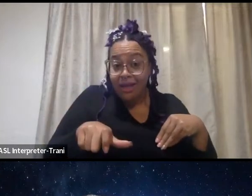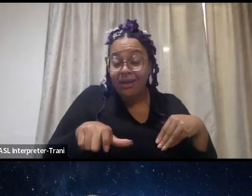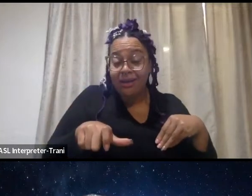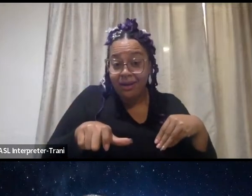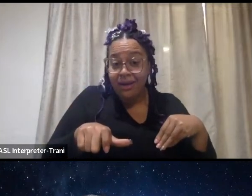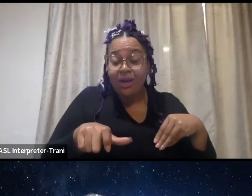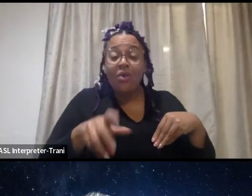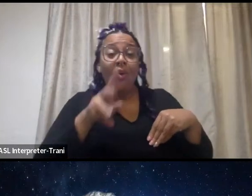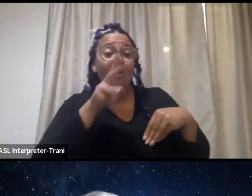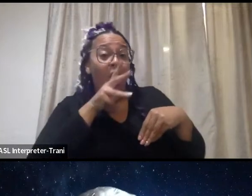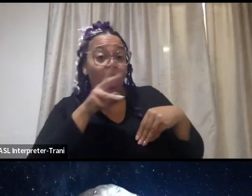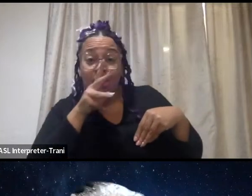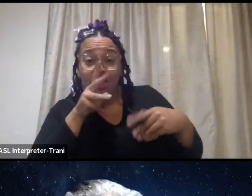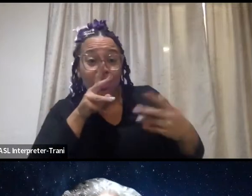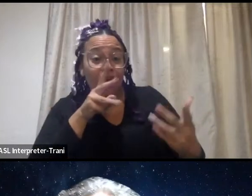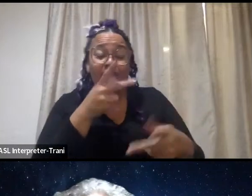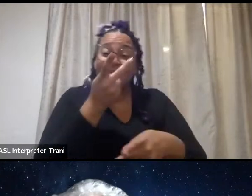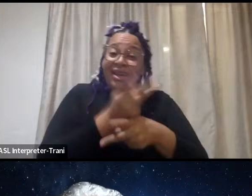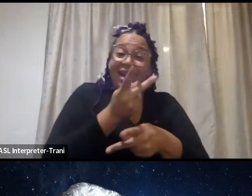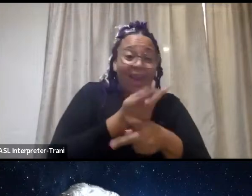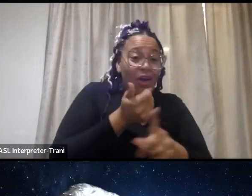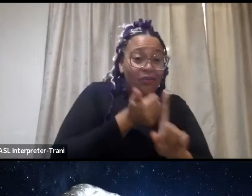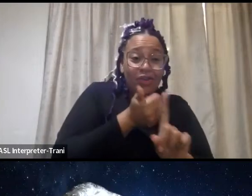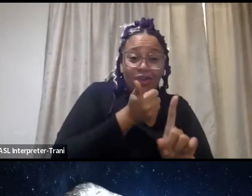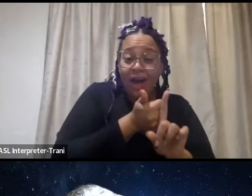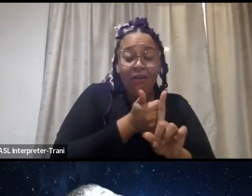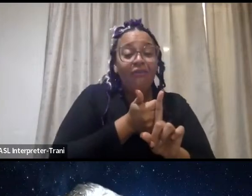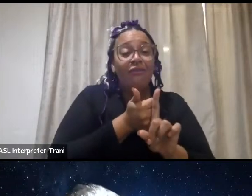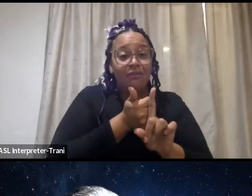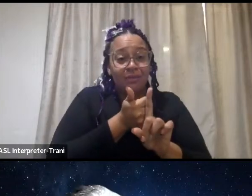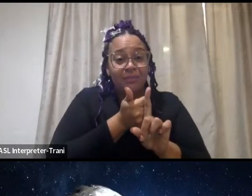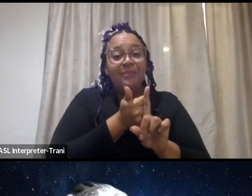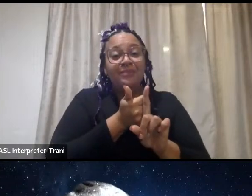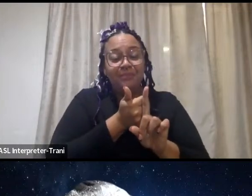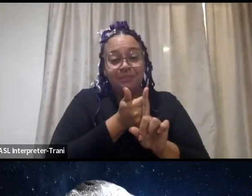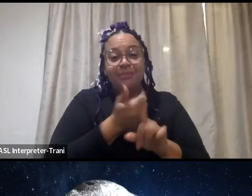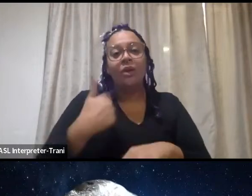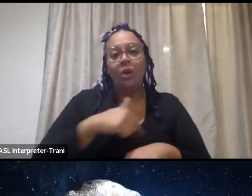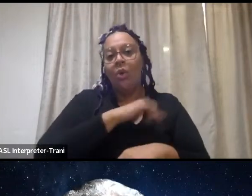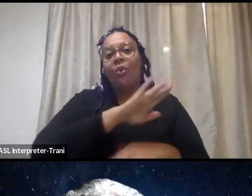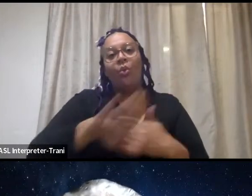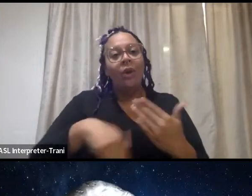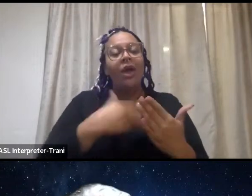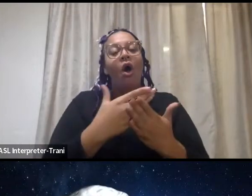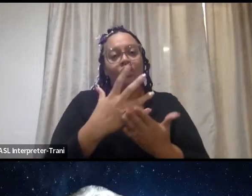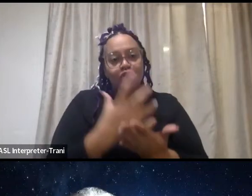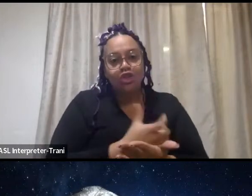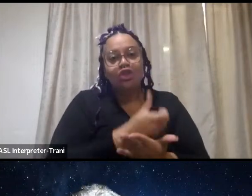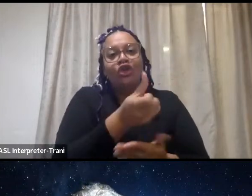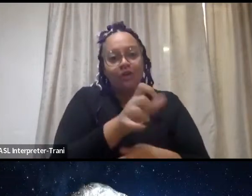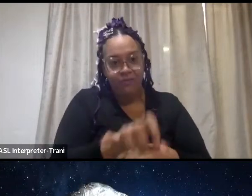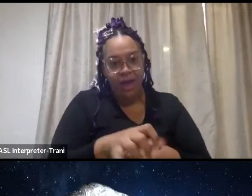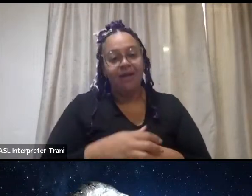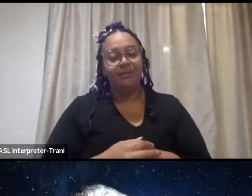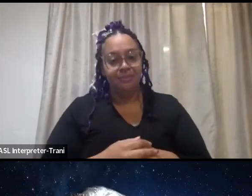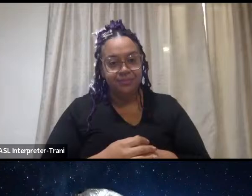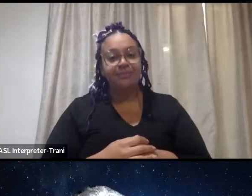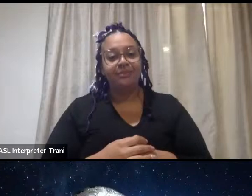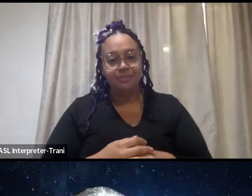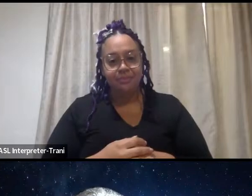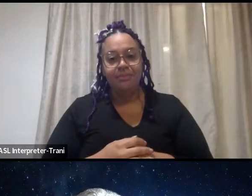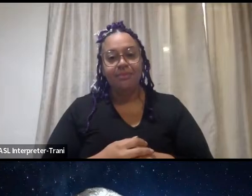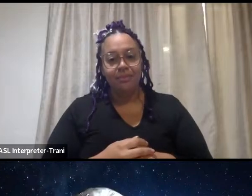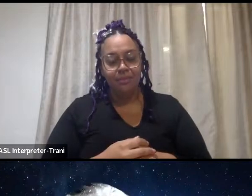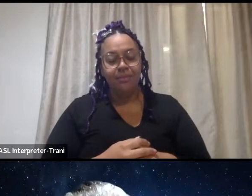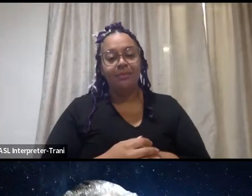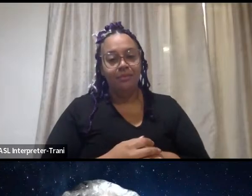some water, take care of yourselves. We all deserve that. Ooh,